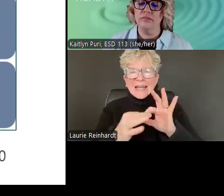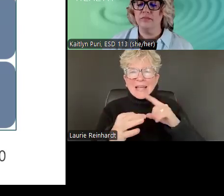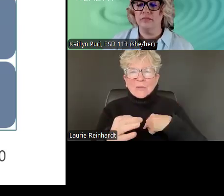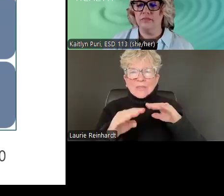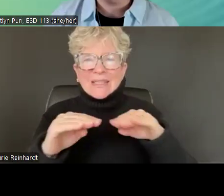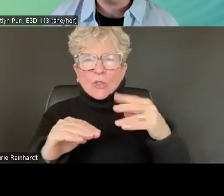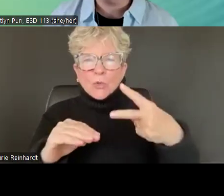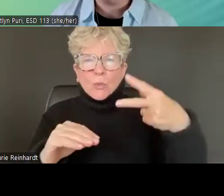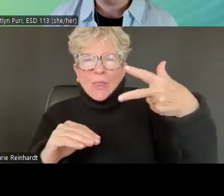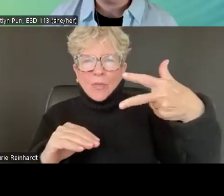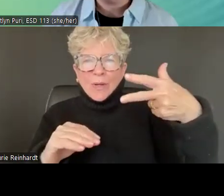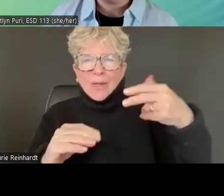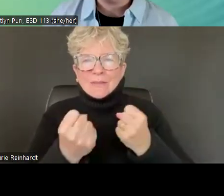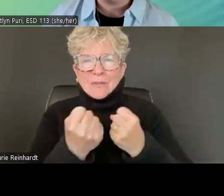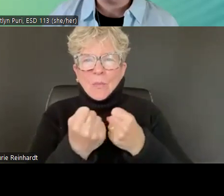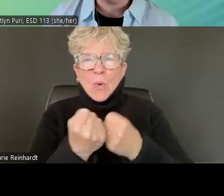supports.